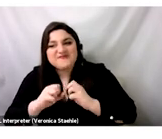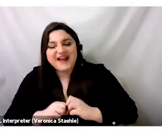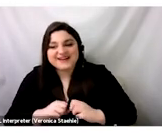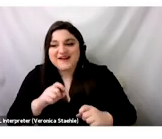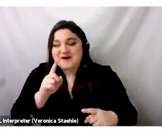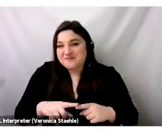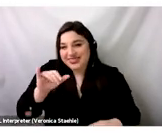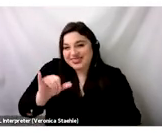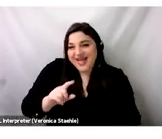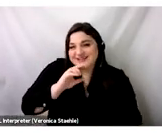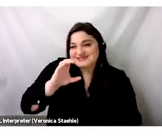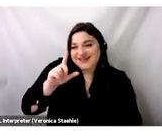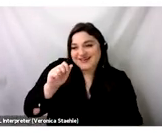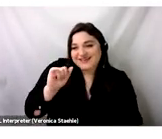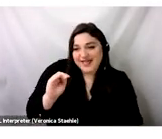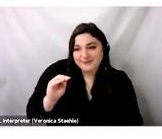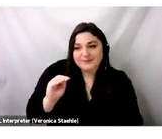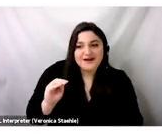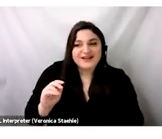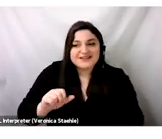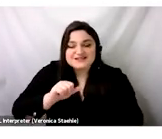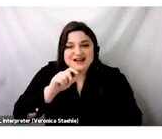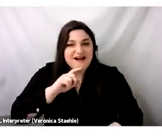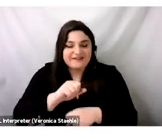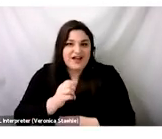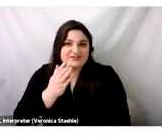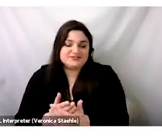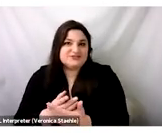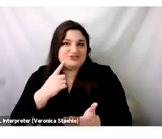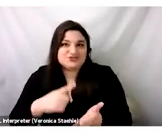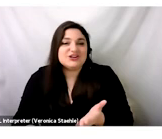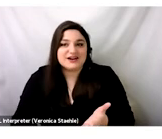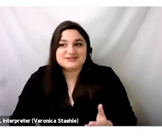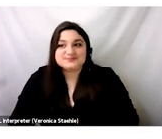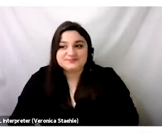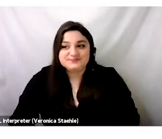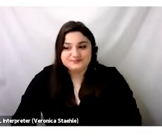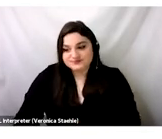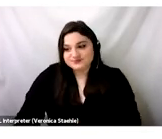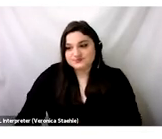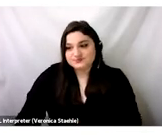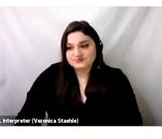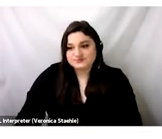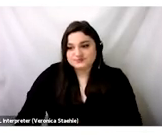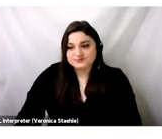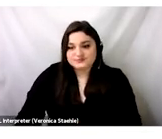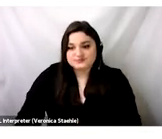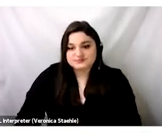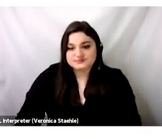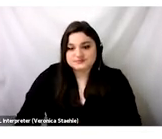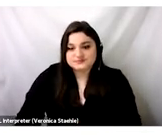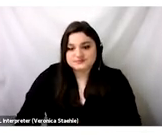like, those are claims that aren't being checked. And I would suggest that you guys check out, I think I failed